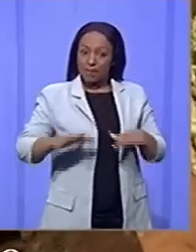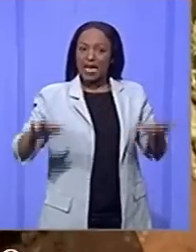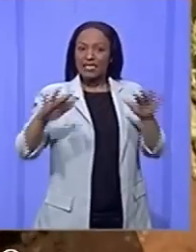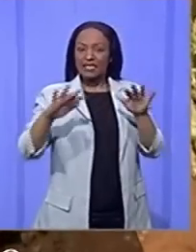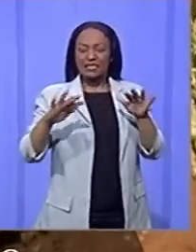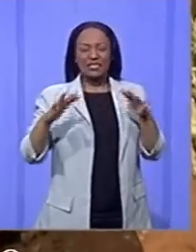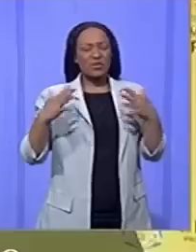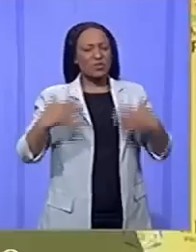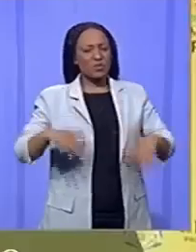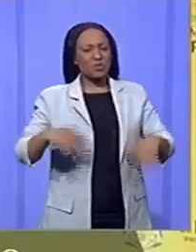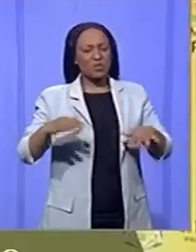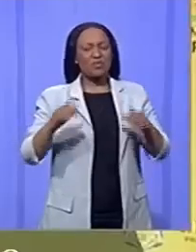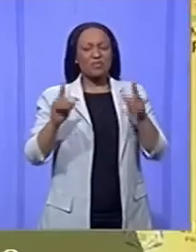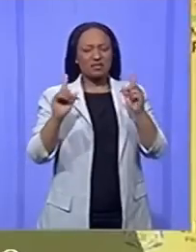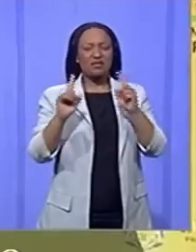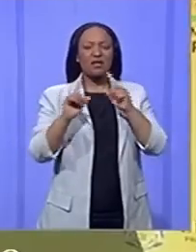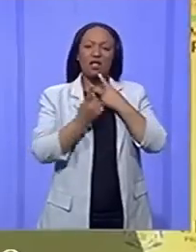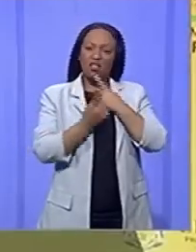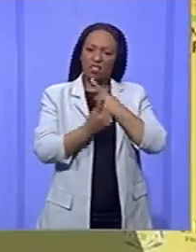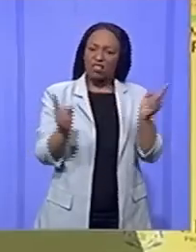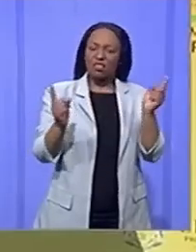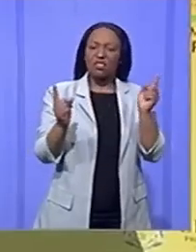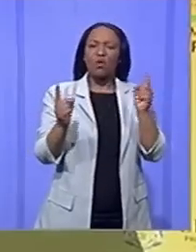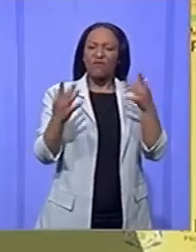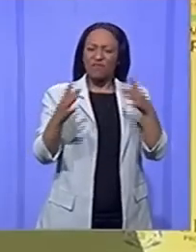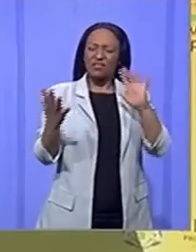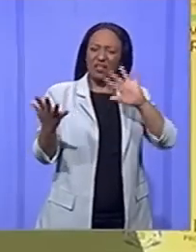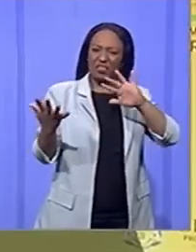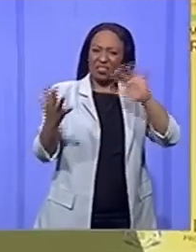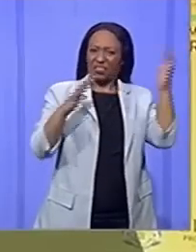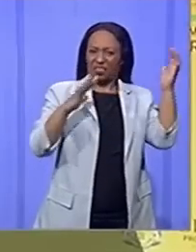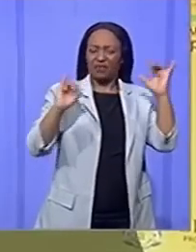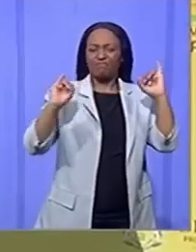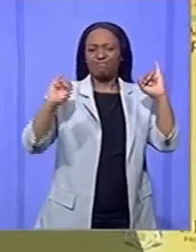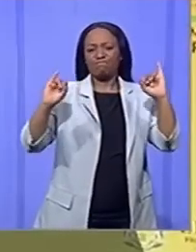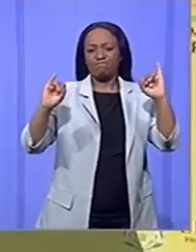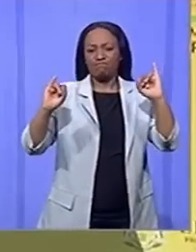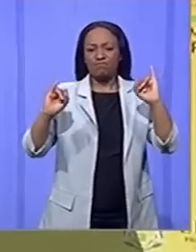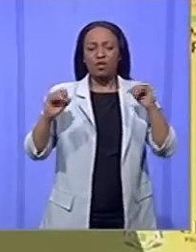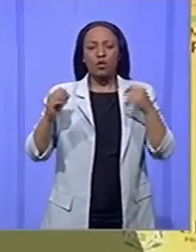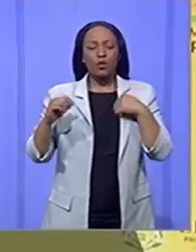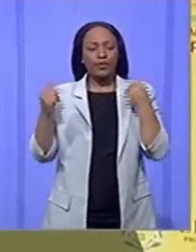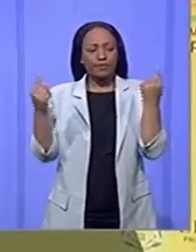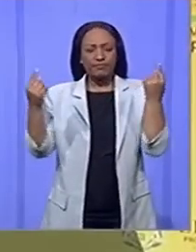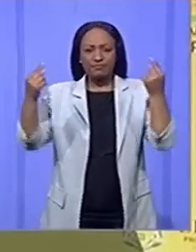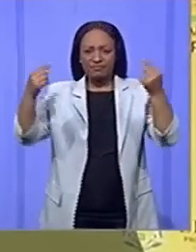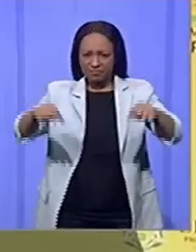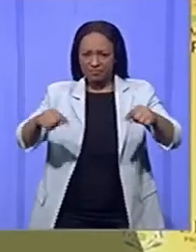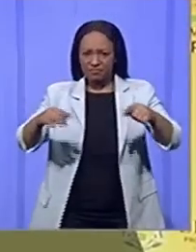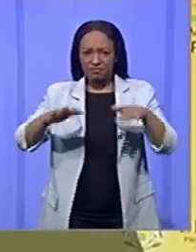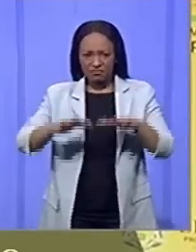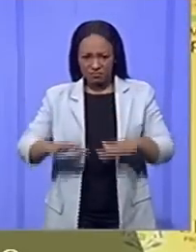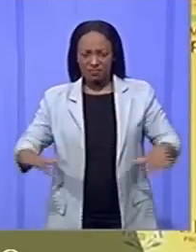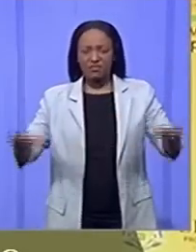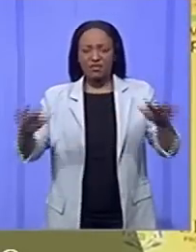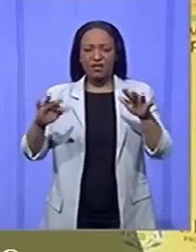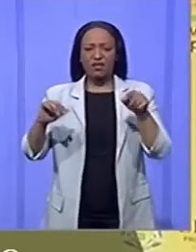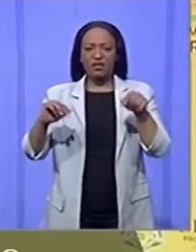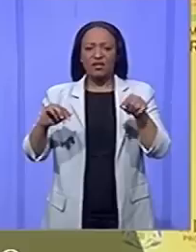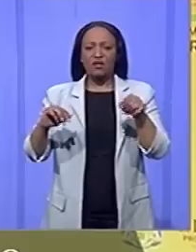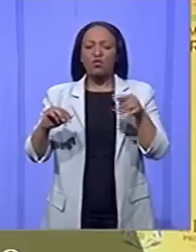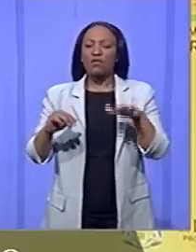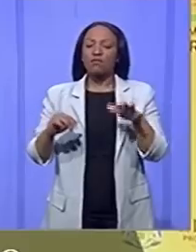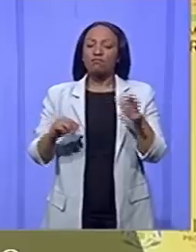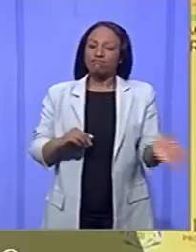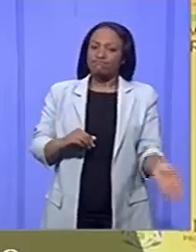la masetlapelo. Bao ba amegile jalo ka kgoro jalo ka išitše ke tlhalositše gore ge re itla mo re rometše